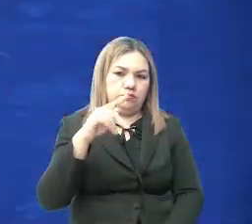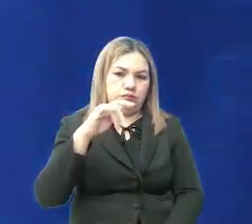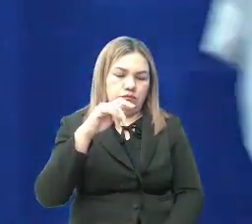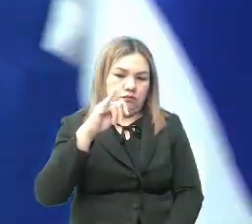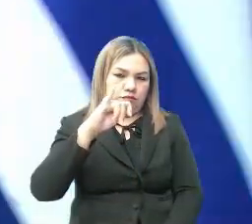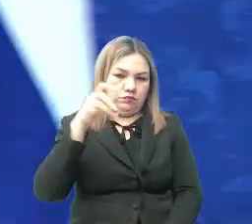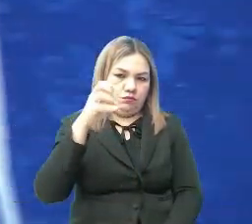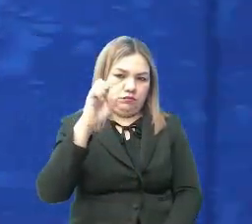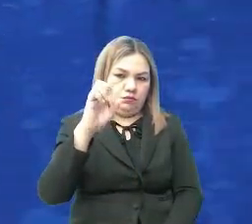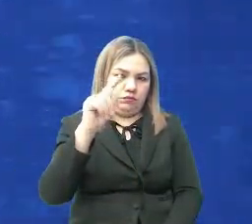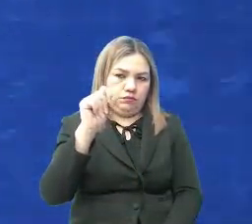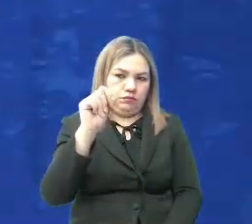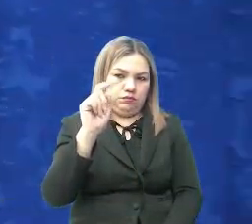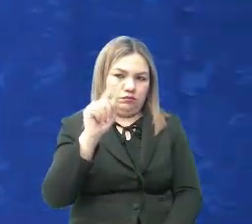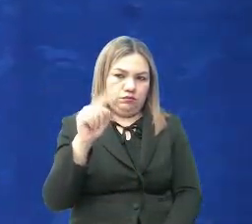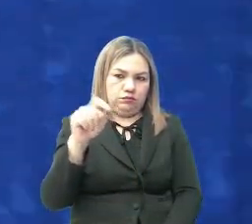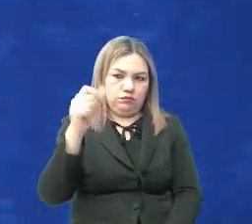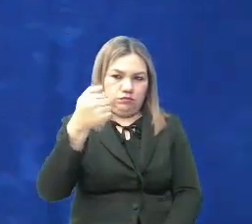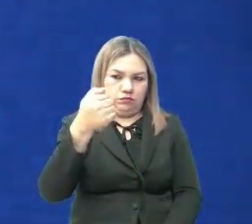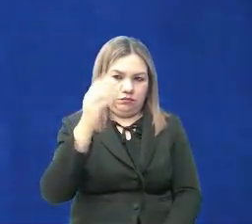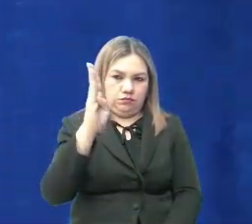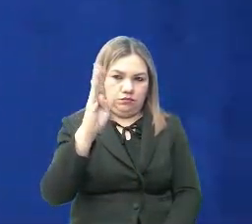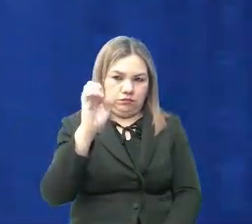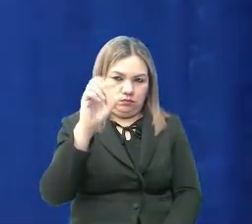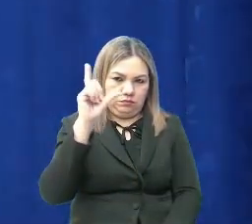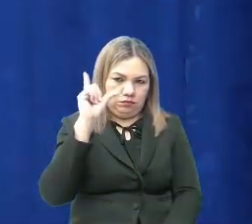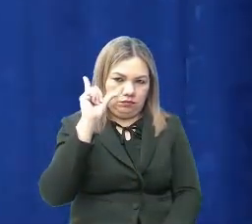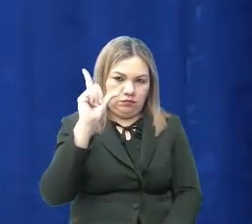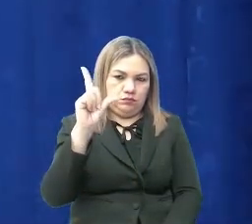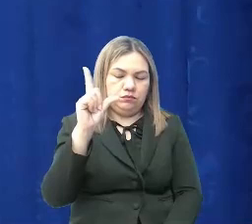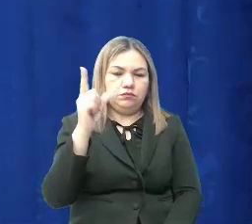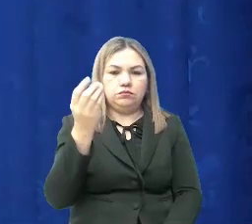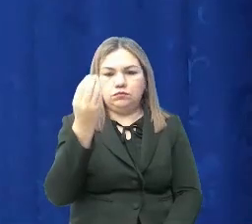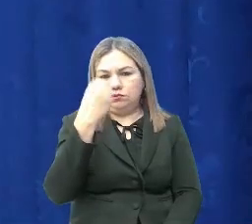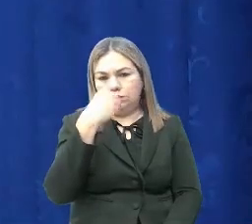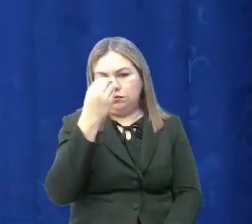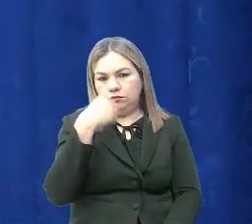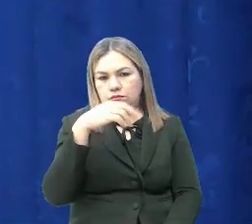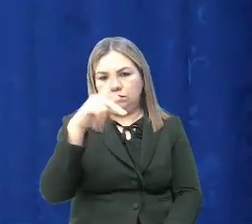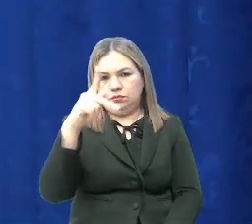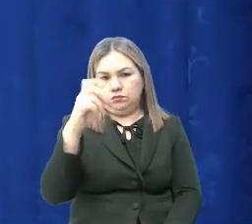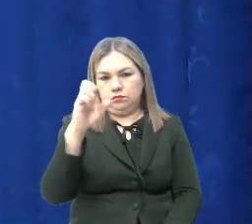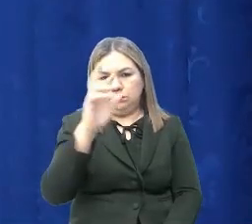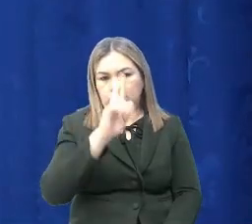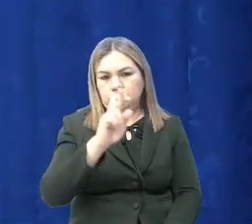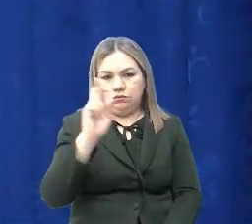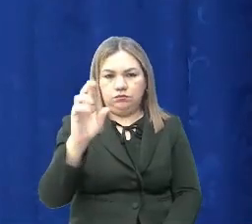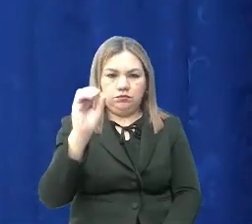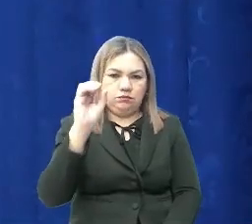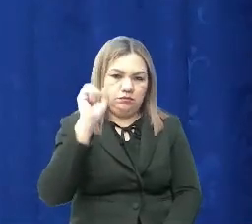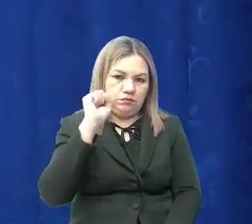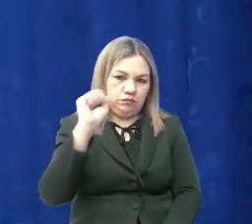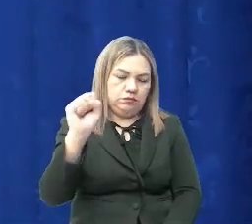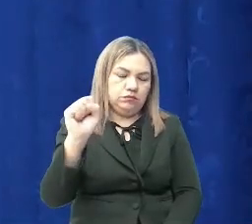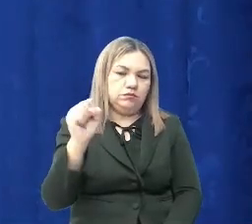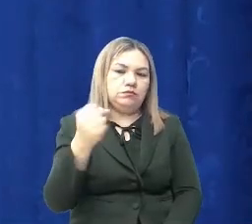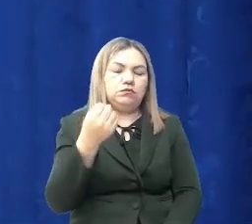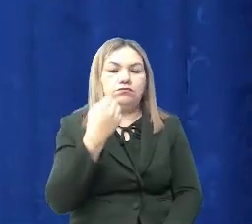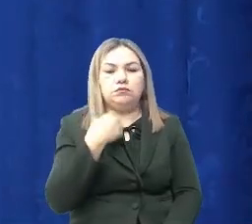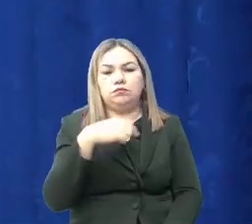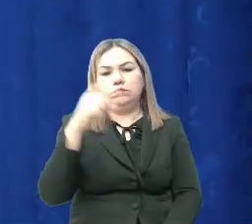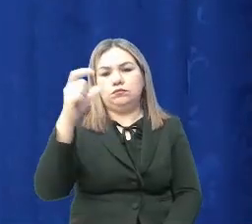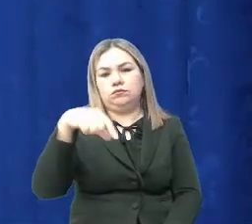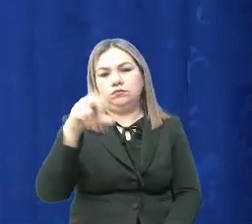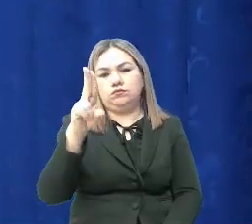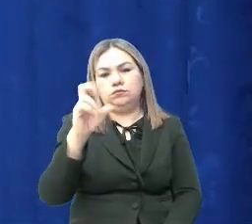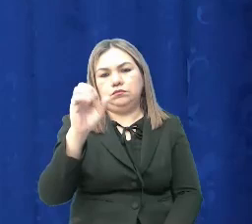It says that the bitch called Jezebel, the dogs ate her,